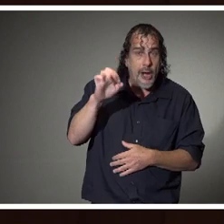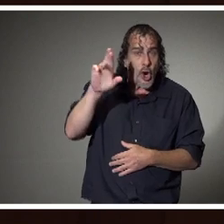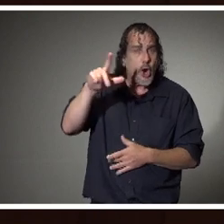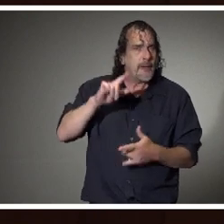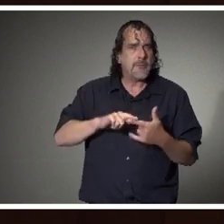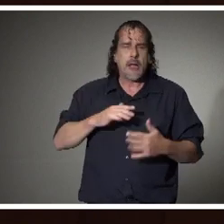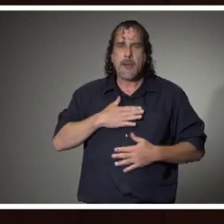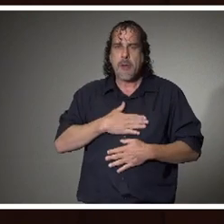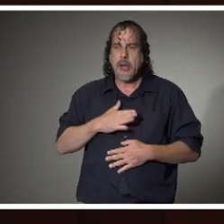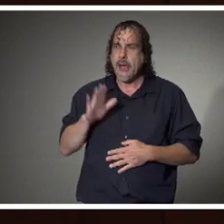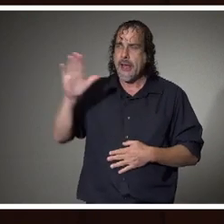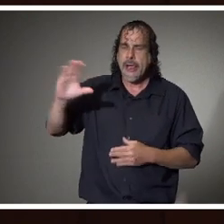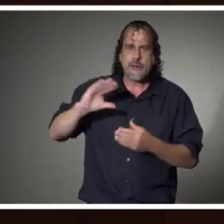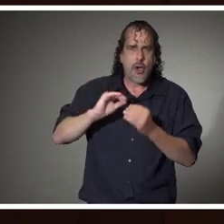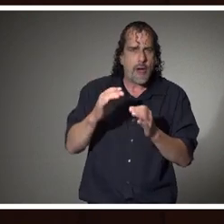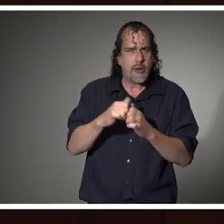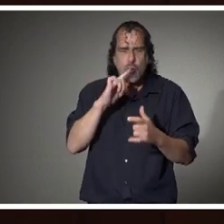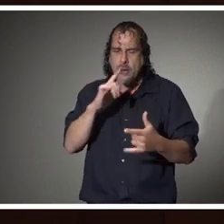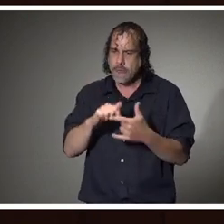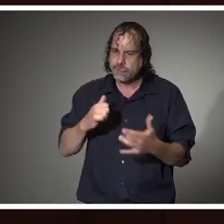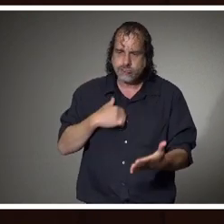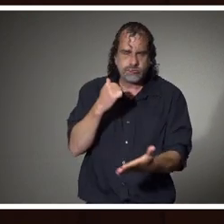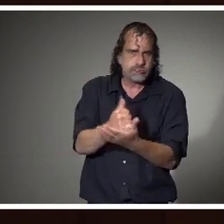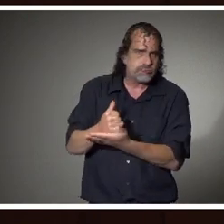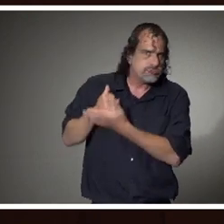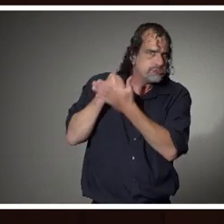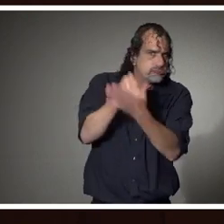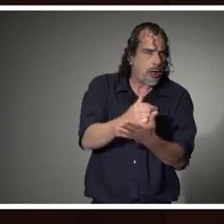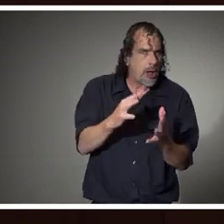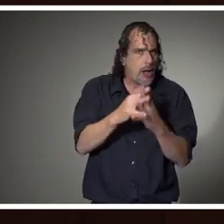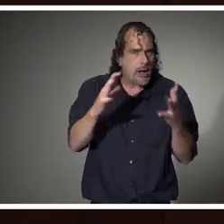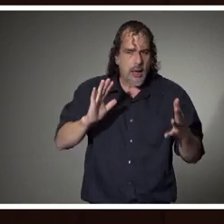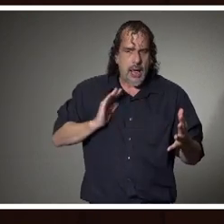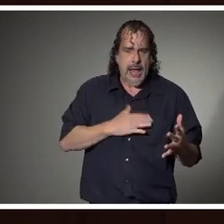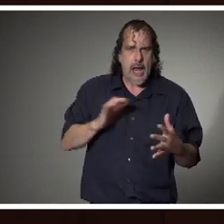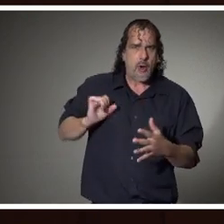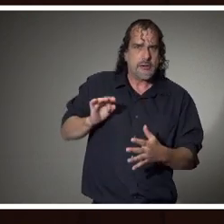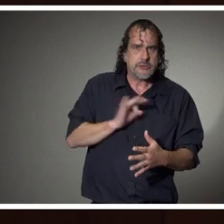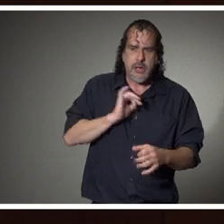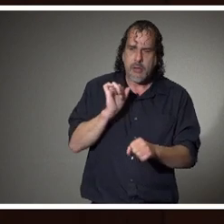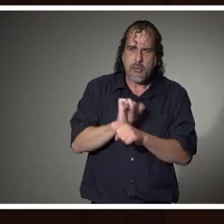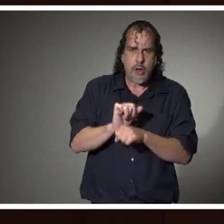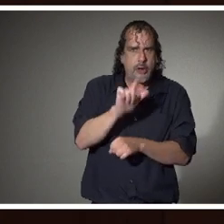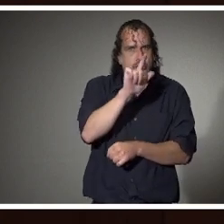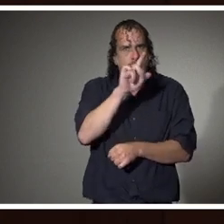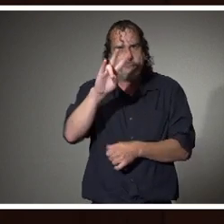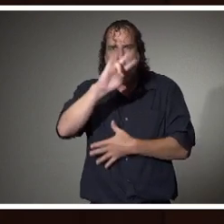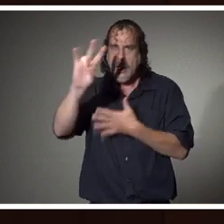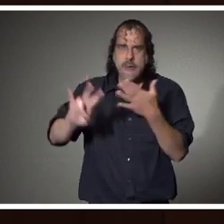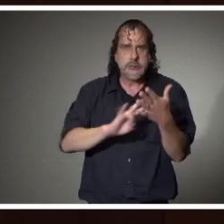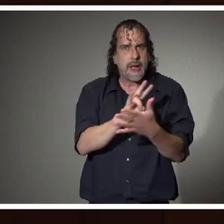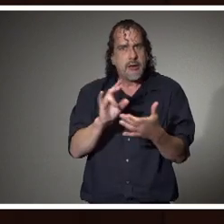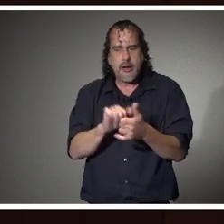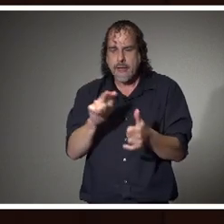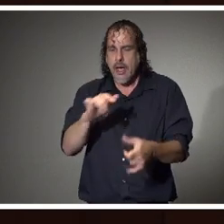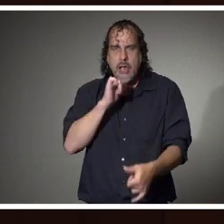you, his office has really stepped up. Our staffs are working 24/7. They are